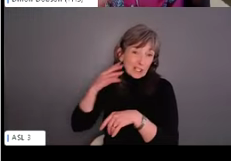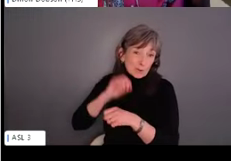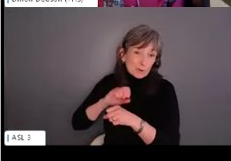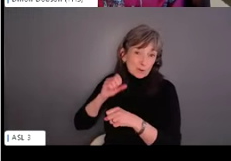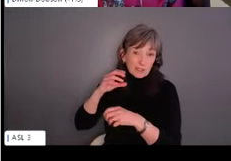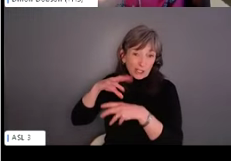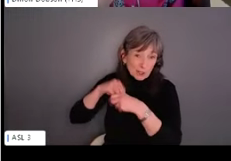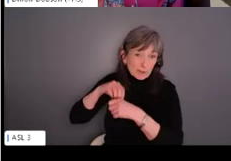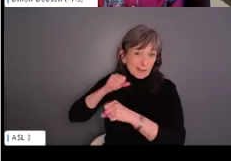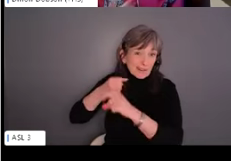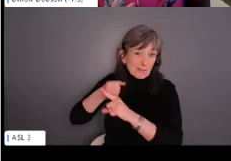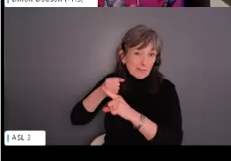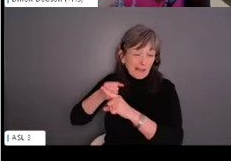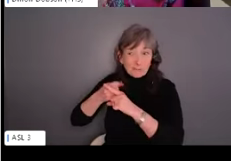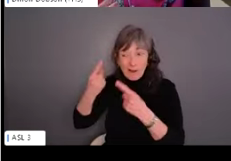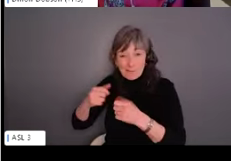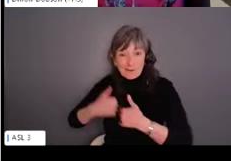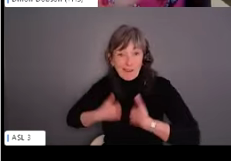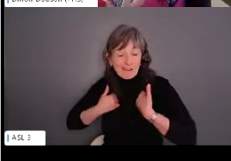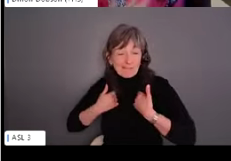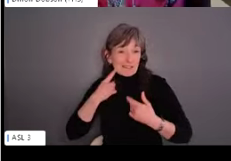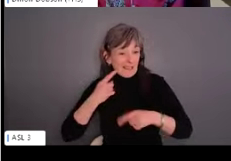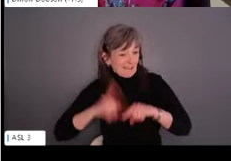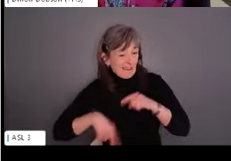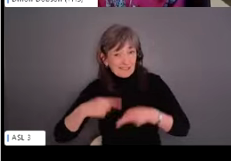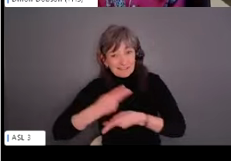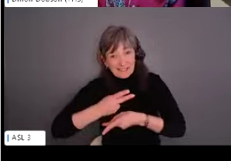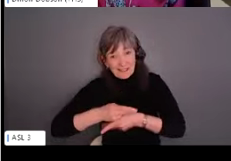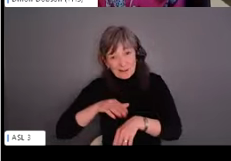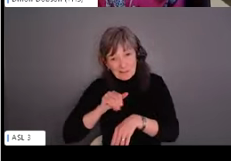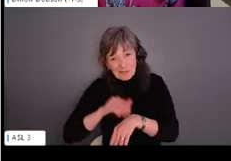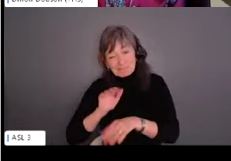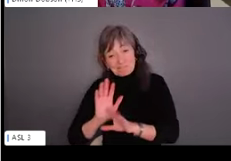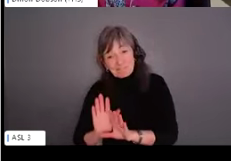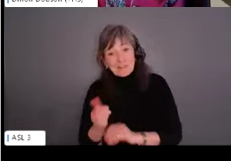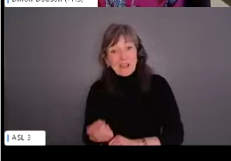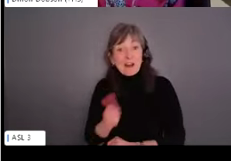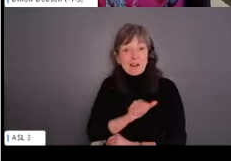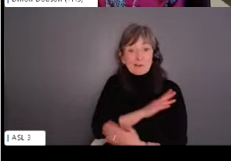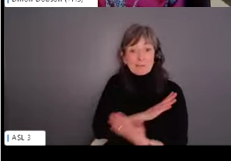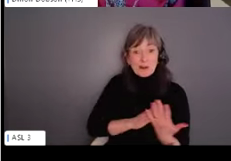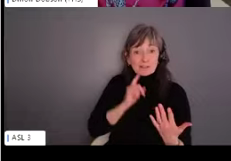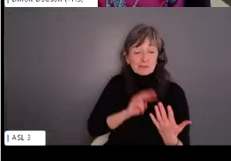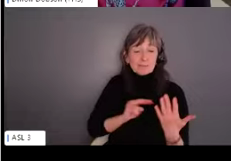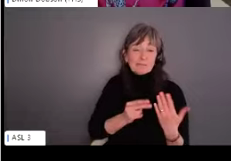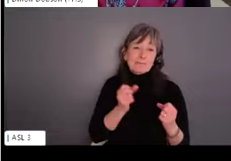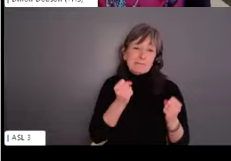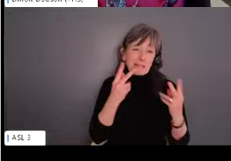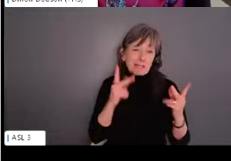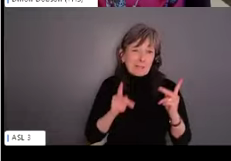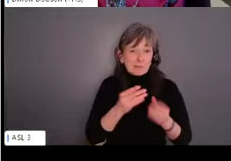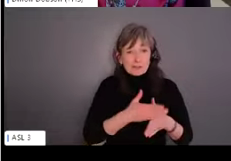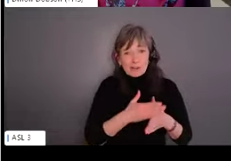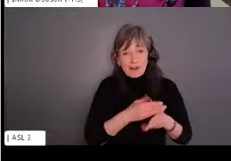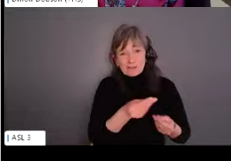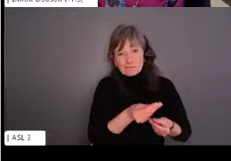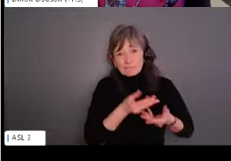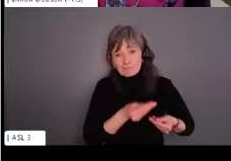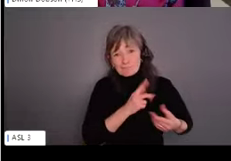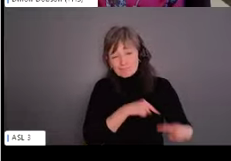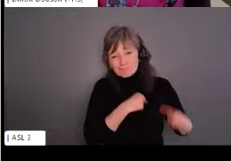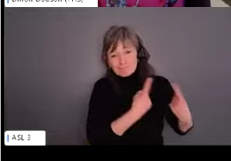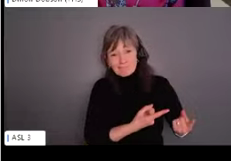everything that I'm going to share today is coming from that lens, but also the other lenses that people have been so kind to share with me over the